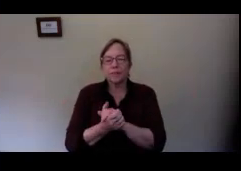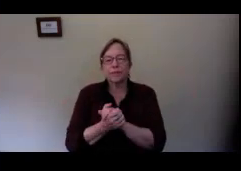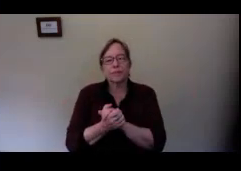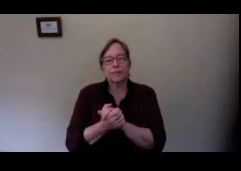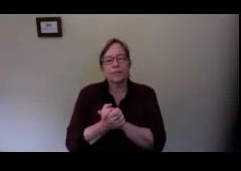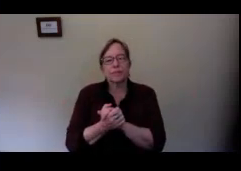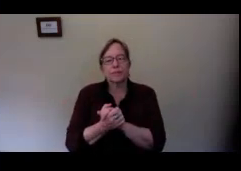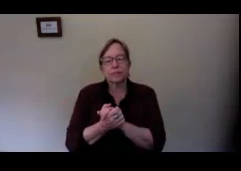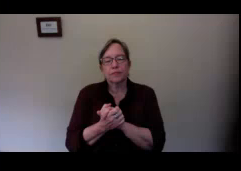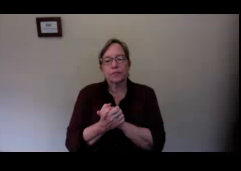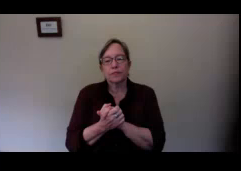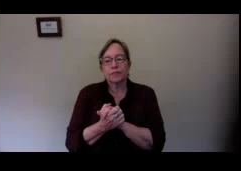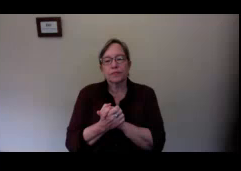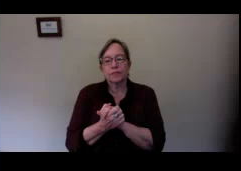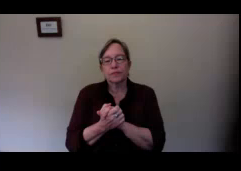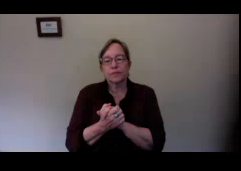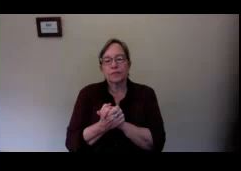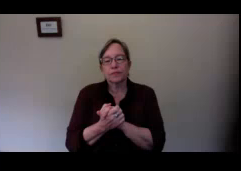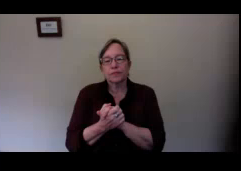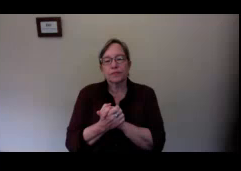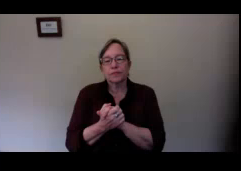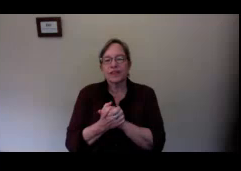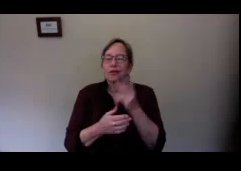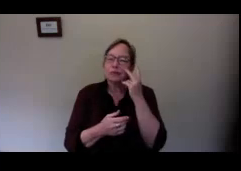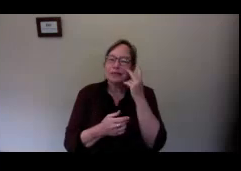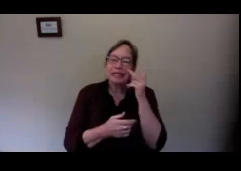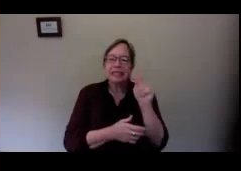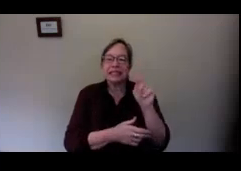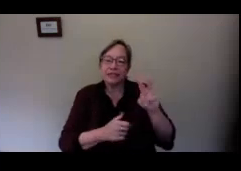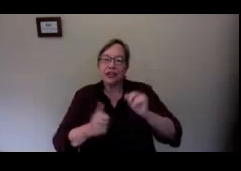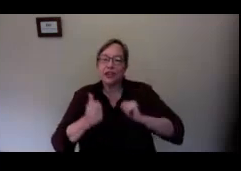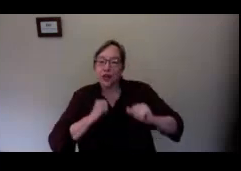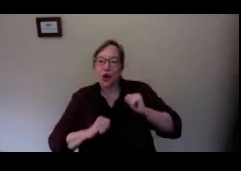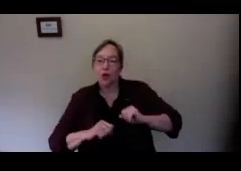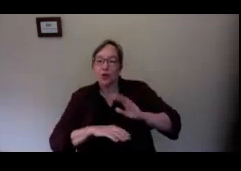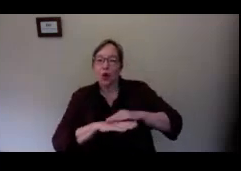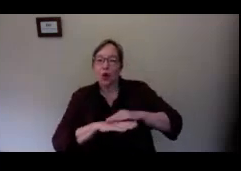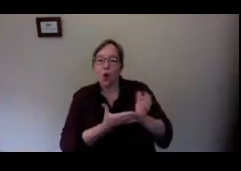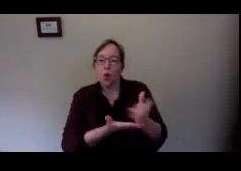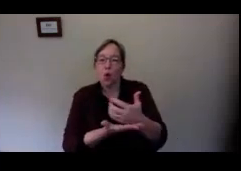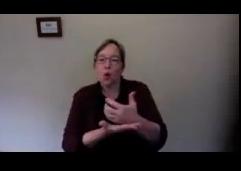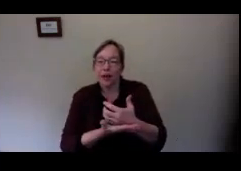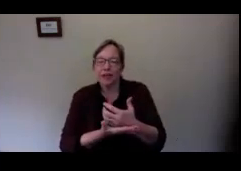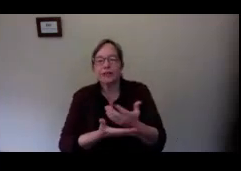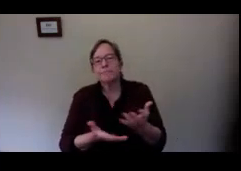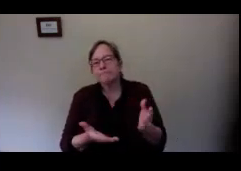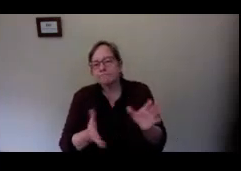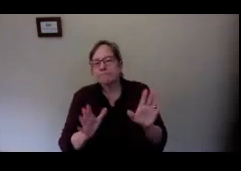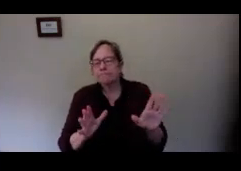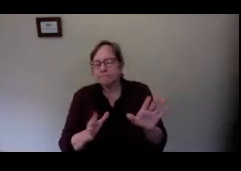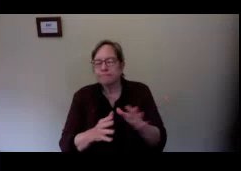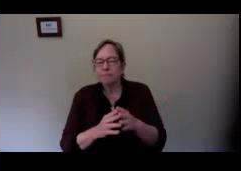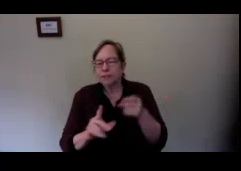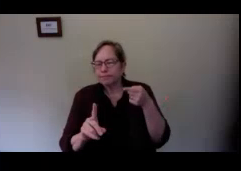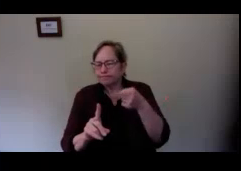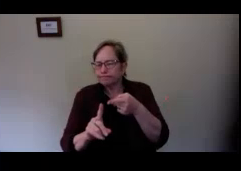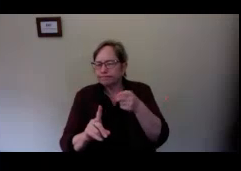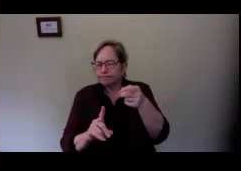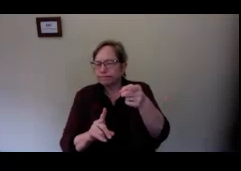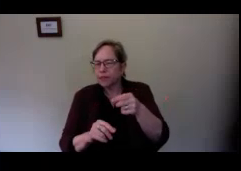you see television shows on the subject and so forth. So it's good